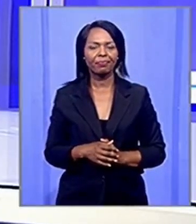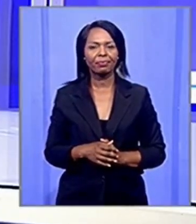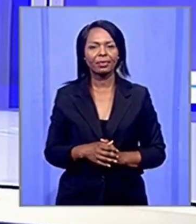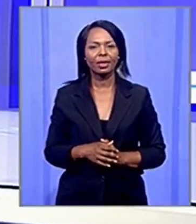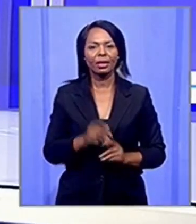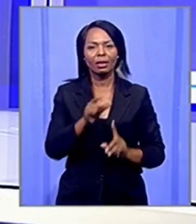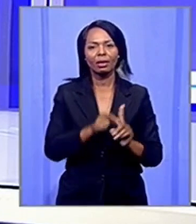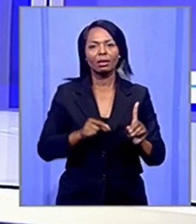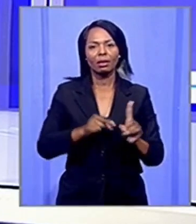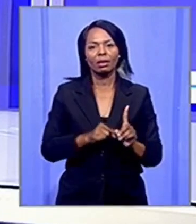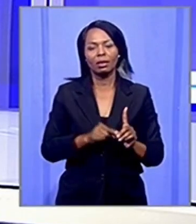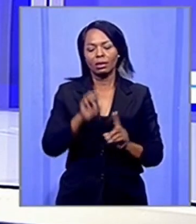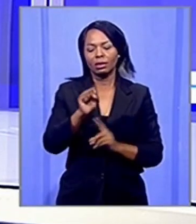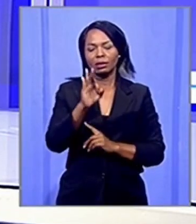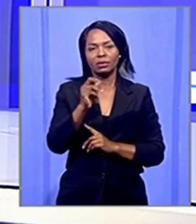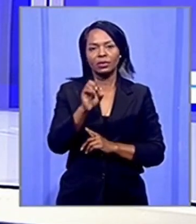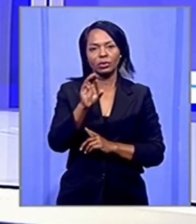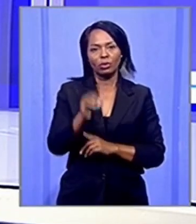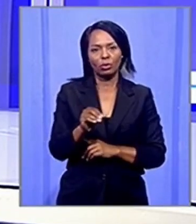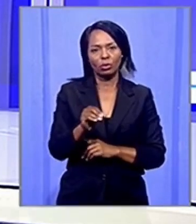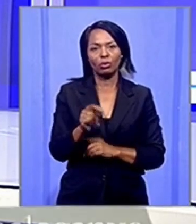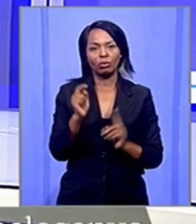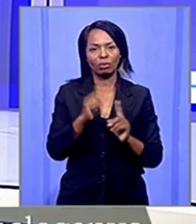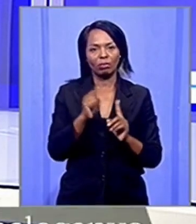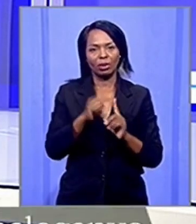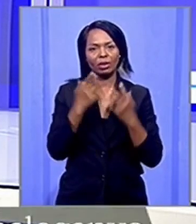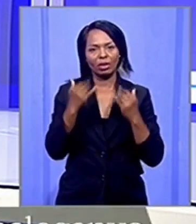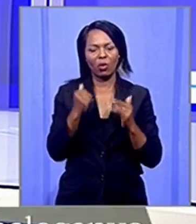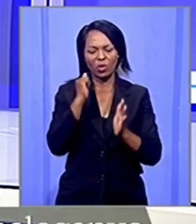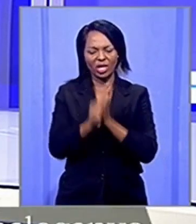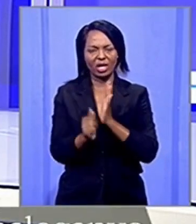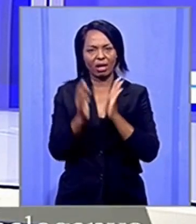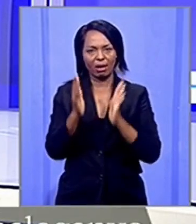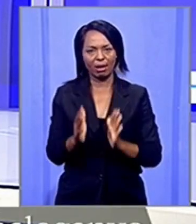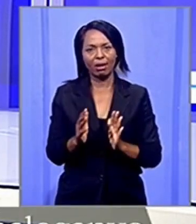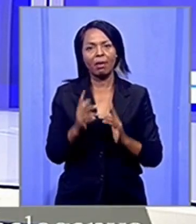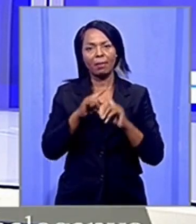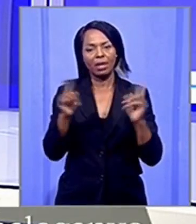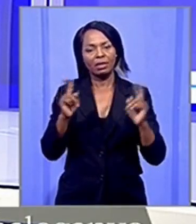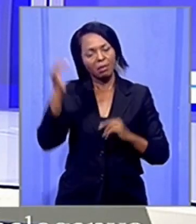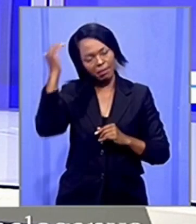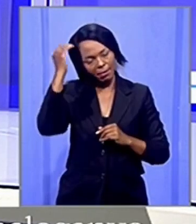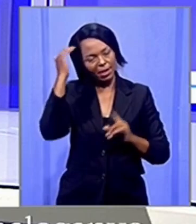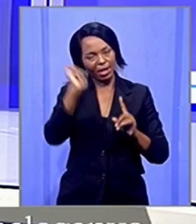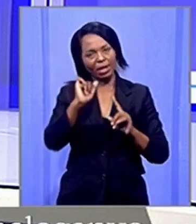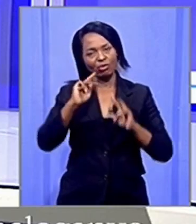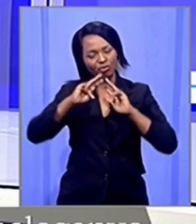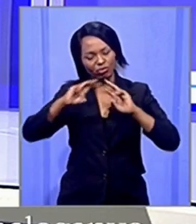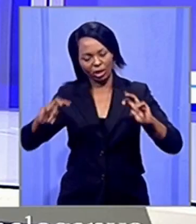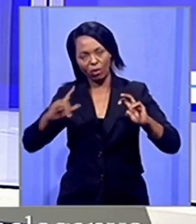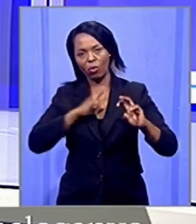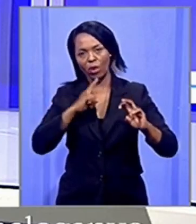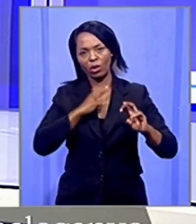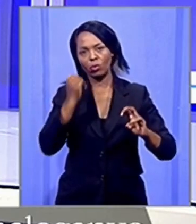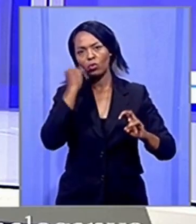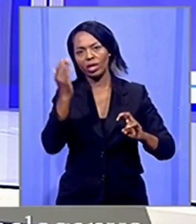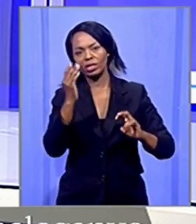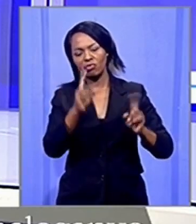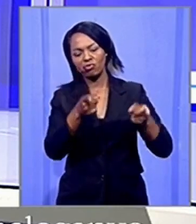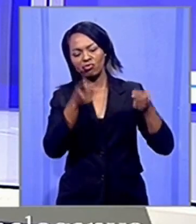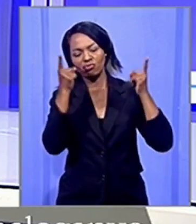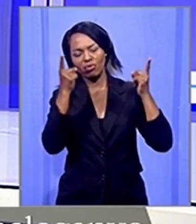Meteledi ibile le Molaisfiso Mkhwanazi o rometse go ya go lekolwa tlhaloganyo go bona gore a ka se nne kotsi go batshwarwa ba bangwe.